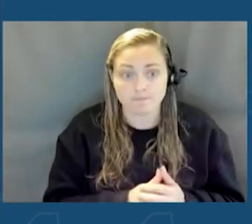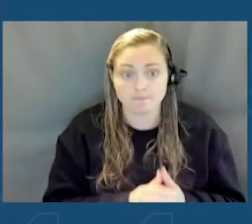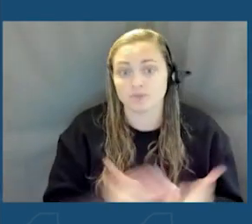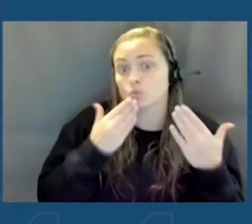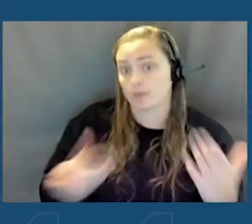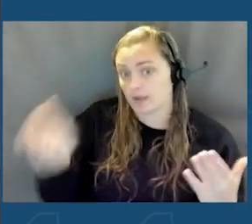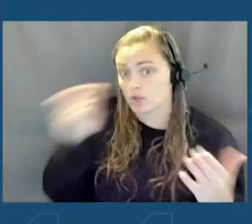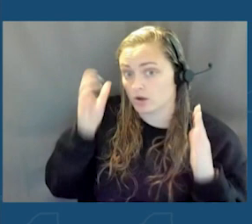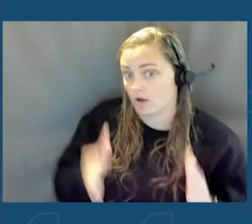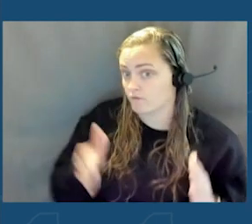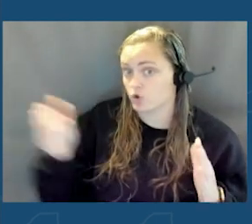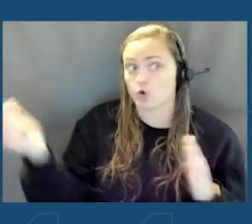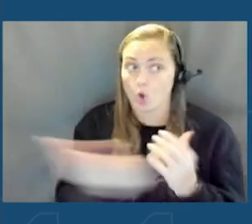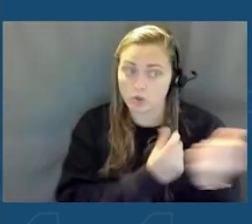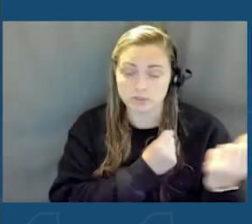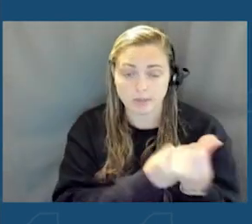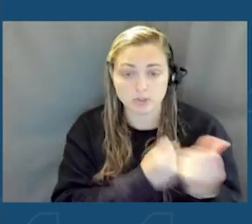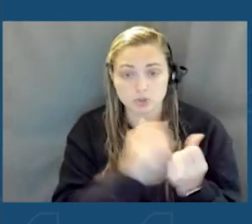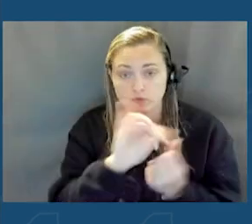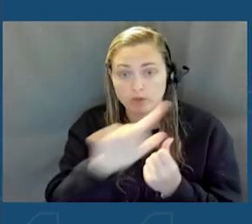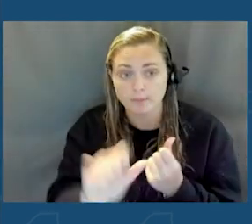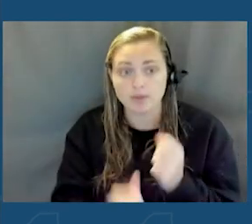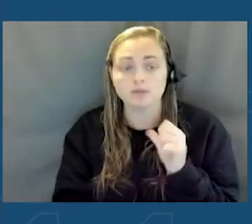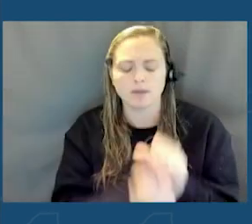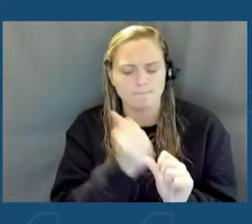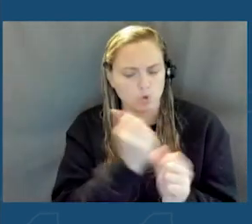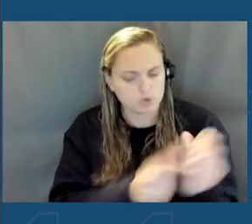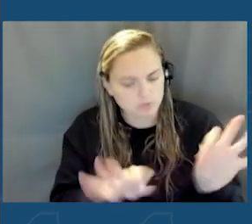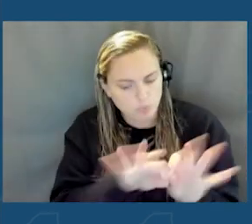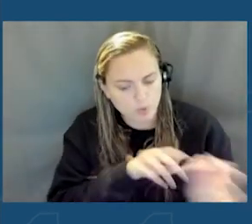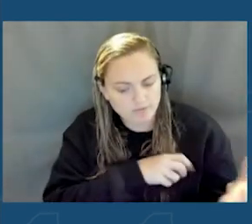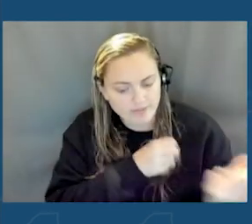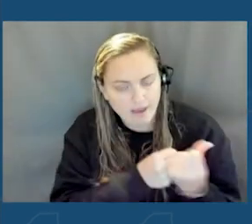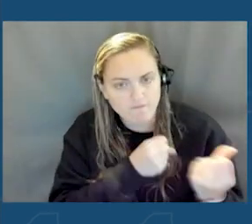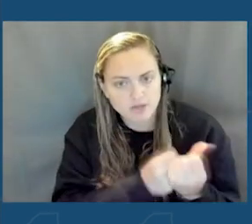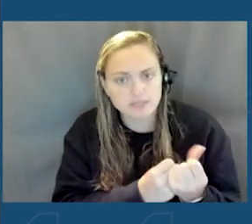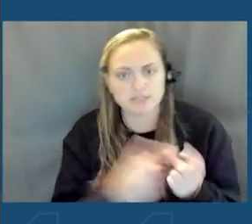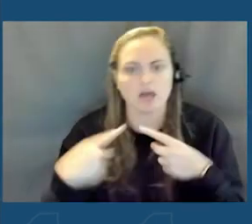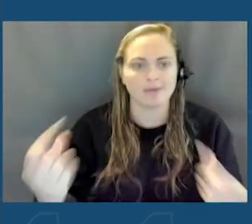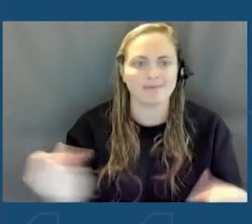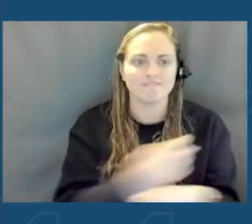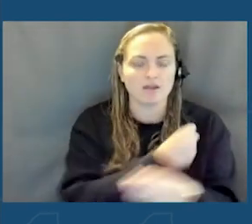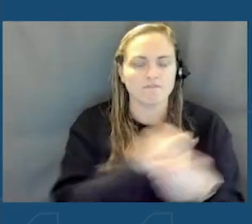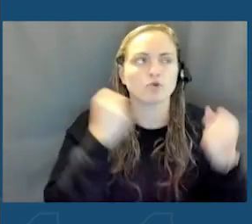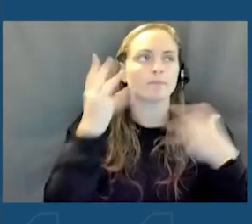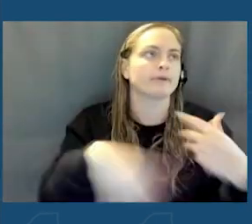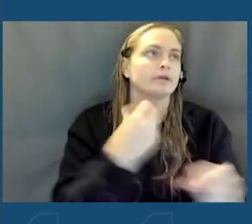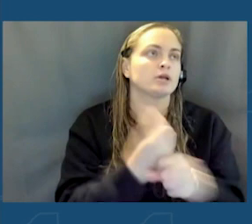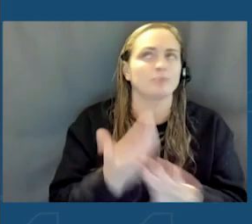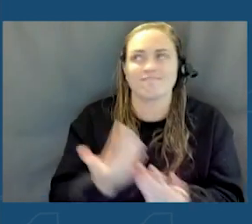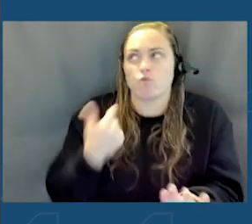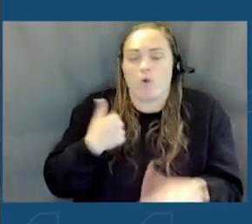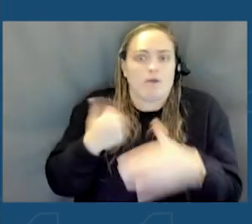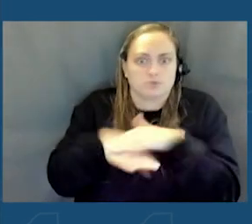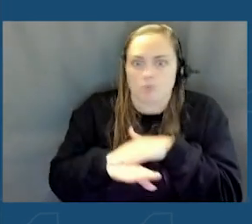and all the bill sponsors, and most importantly to all the advocates who have been fighting for years, way before I was even